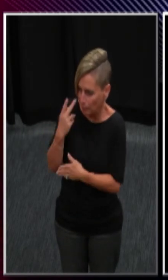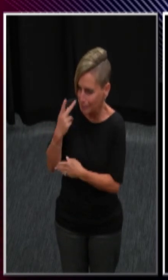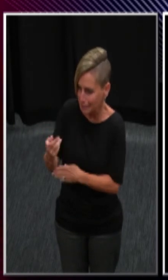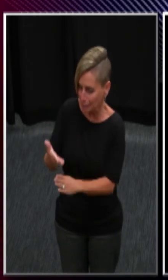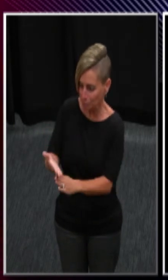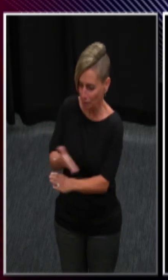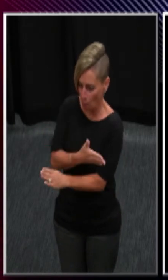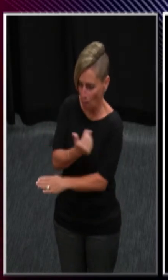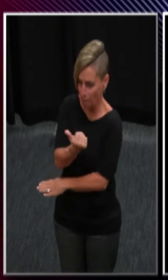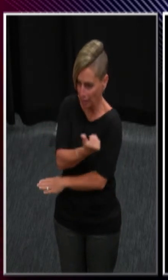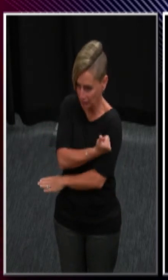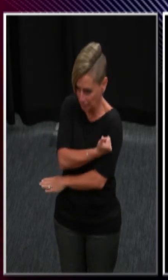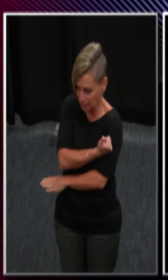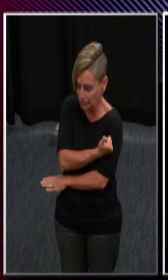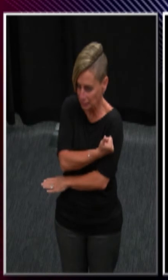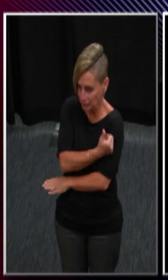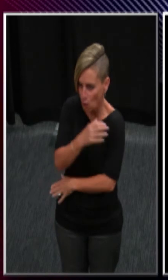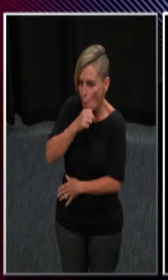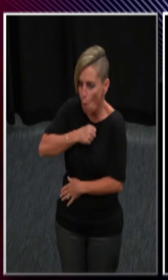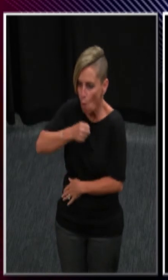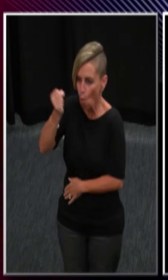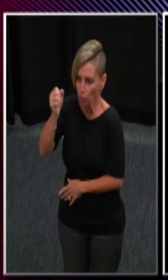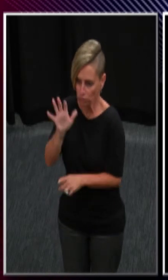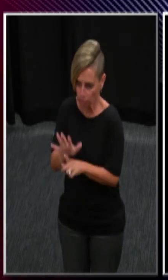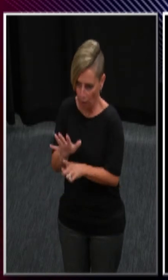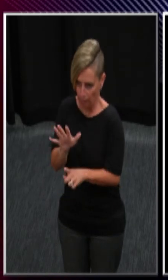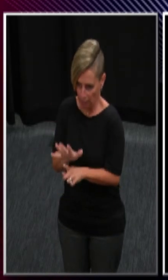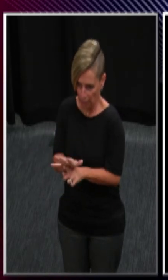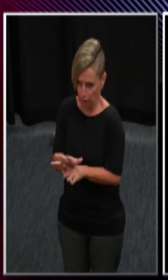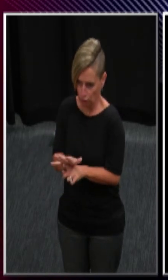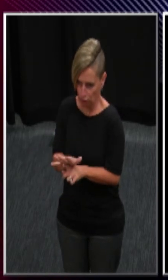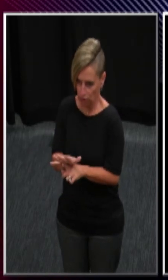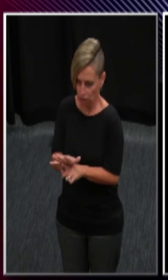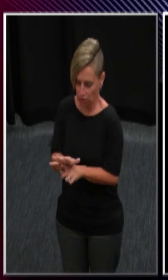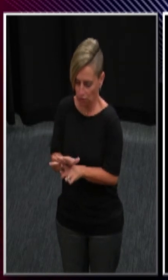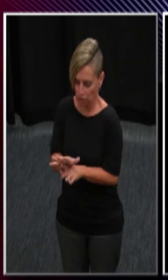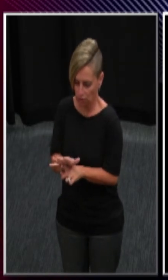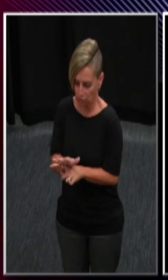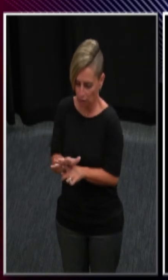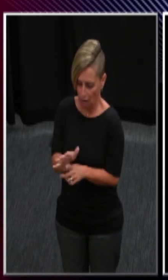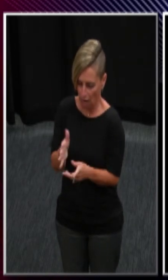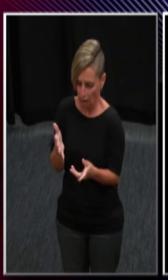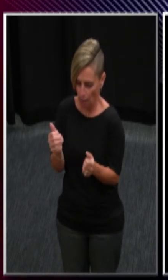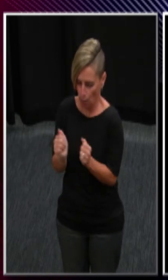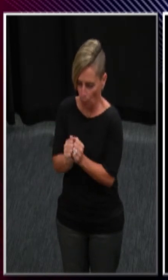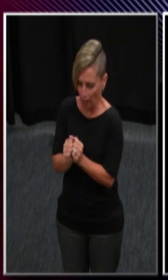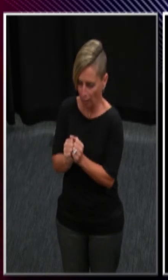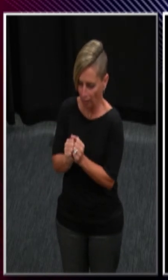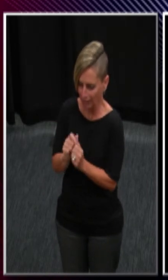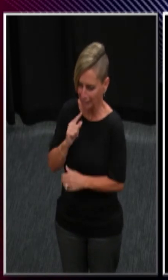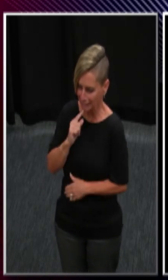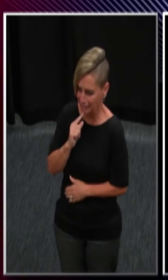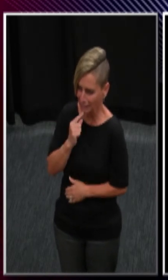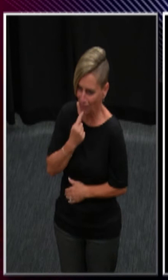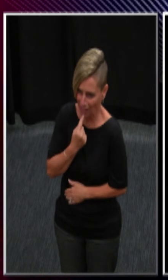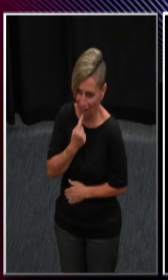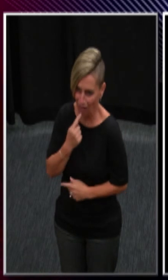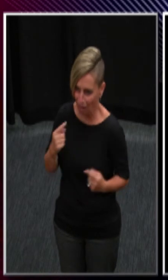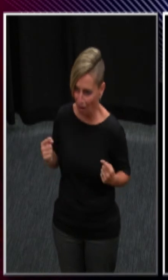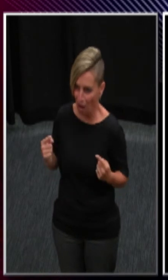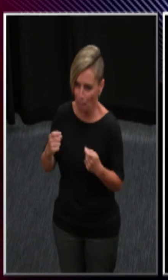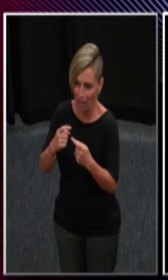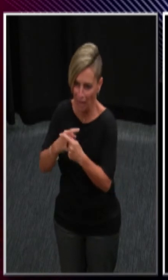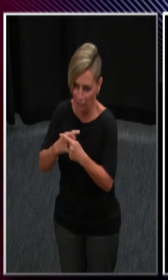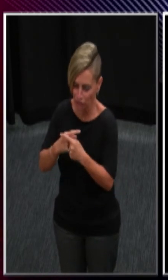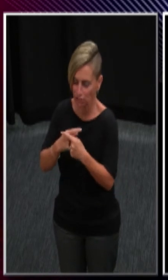vaccine of an older population who are with with severe complications, that